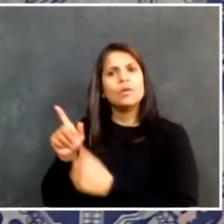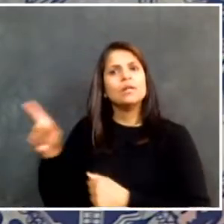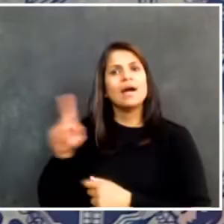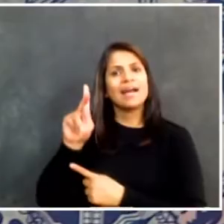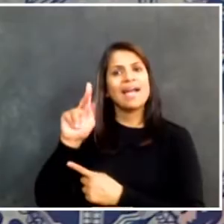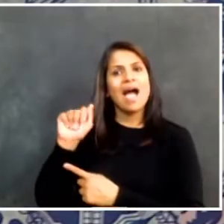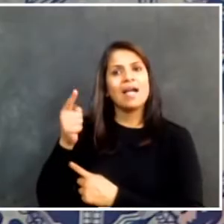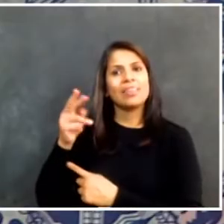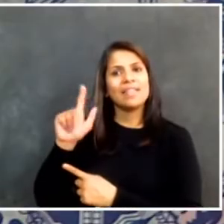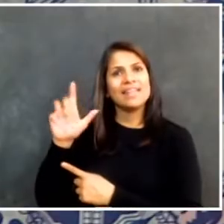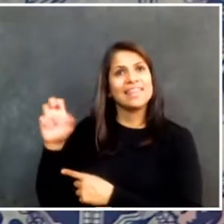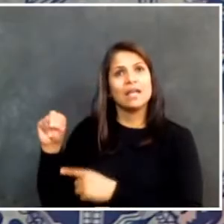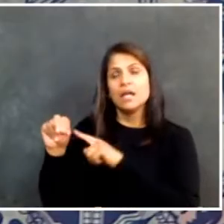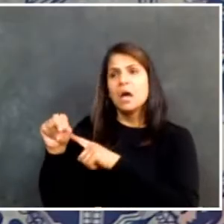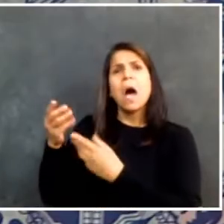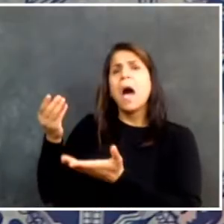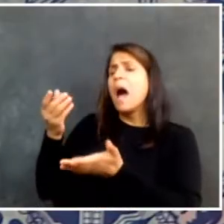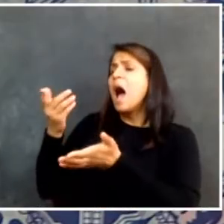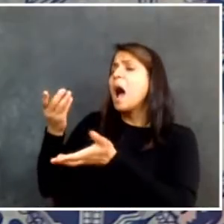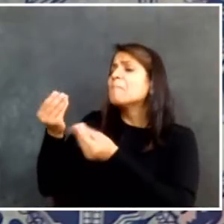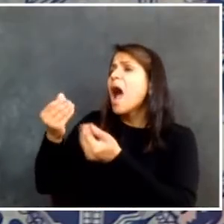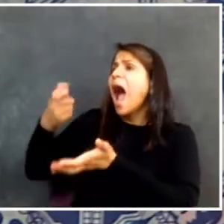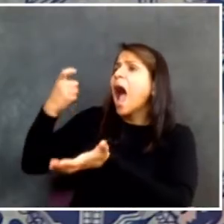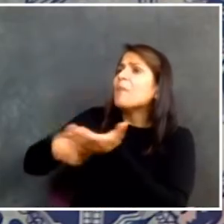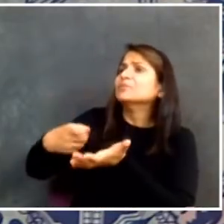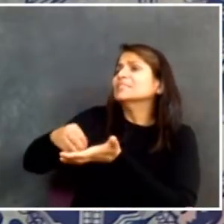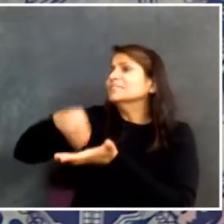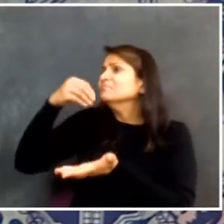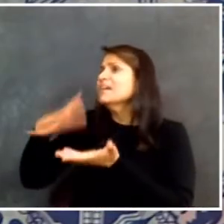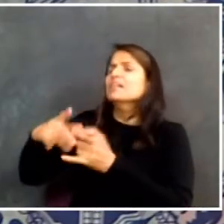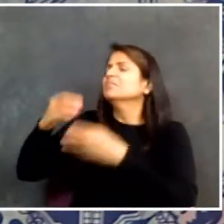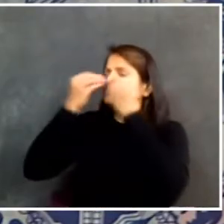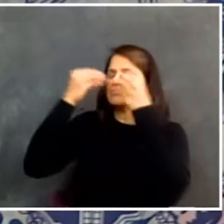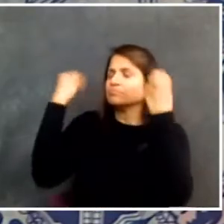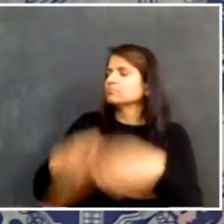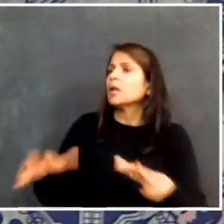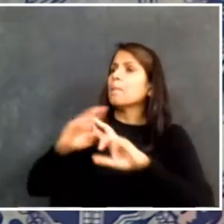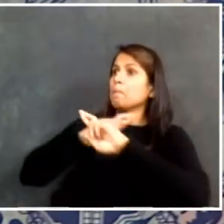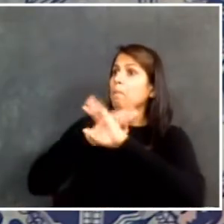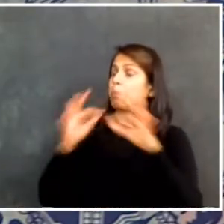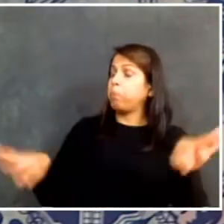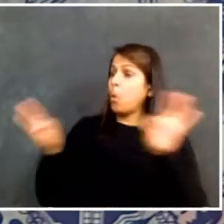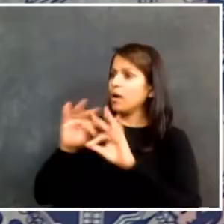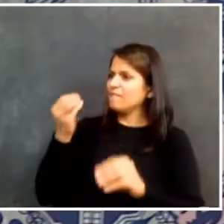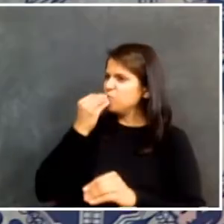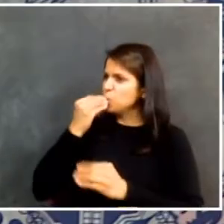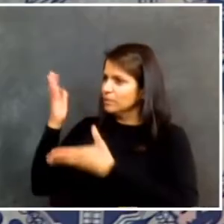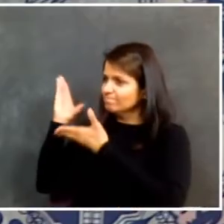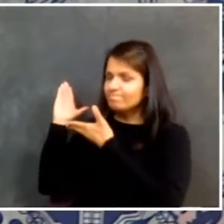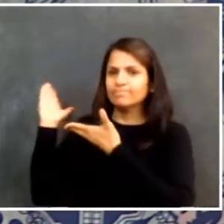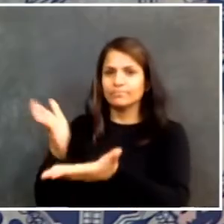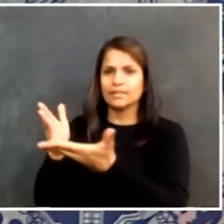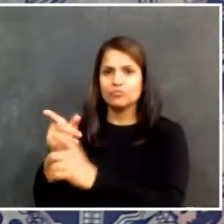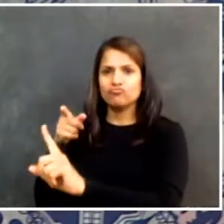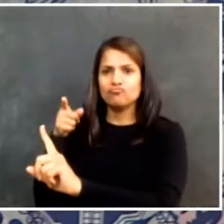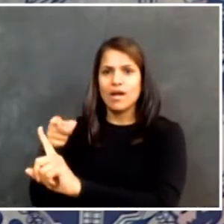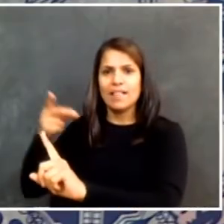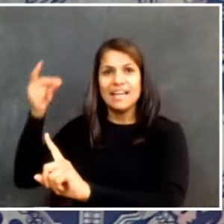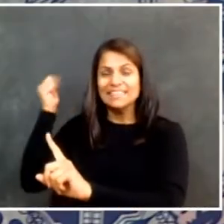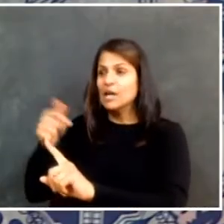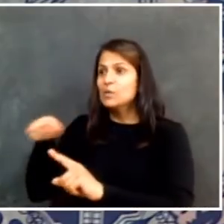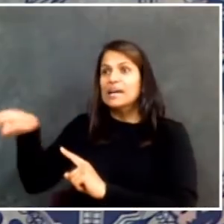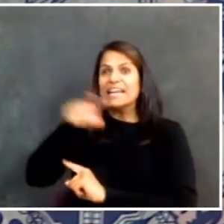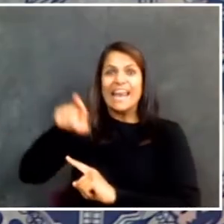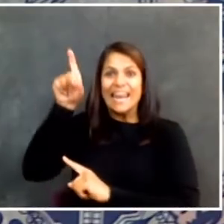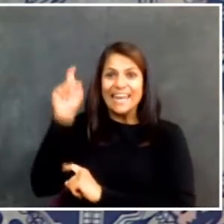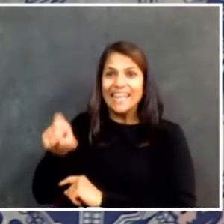pantries and the soup kitchens, as we discussed, everything Department for the Aging is doing, everything DOE is doing, all that is being